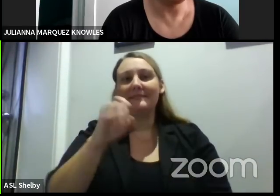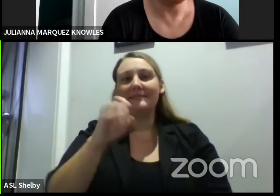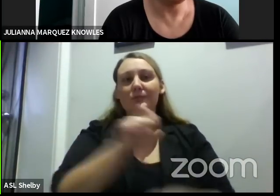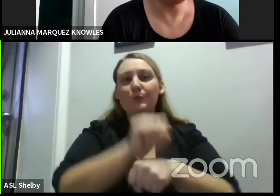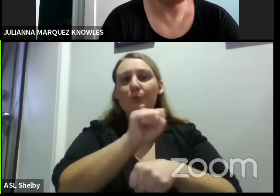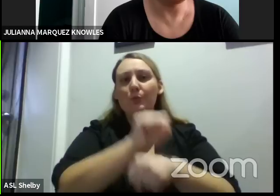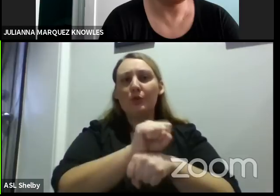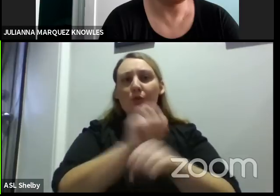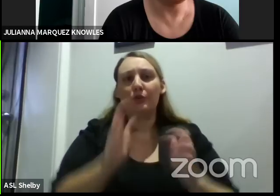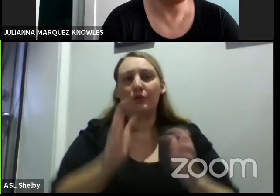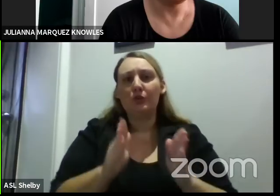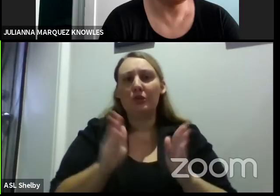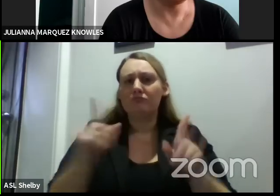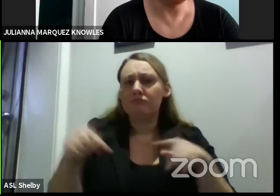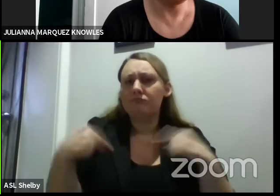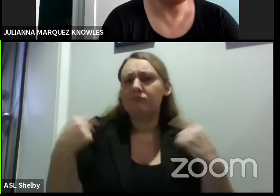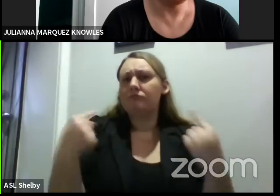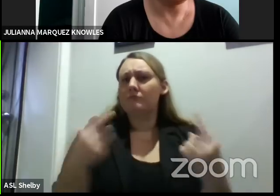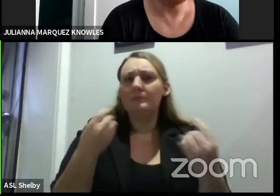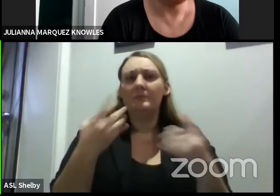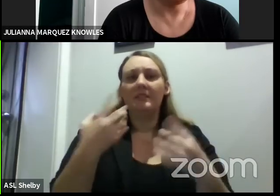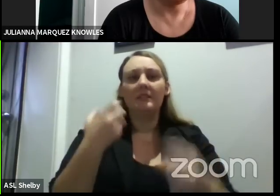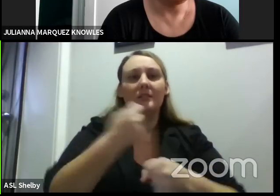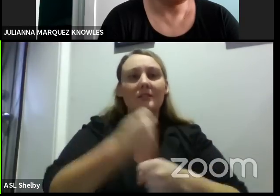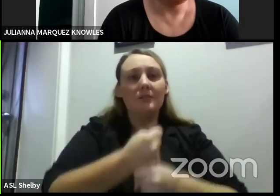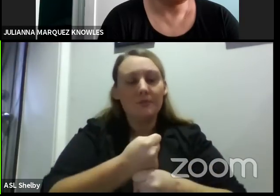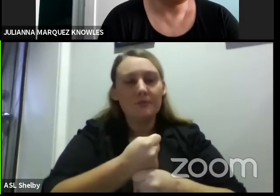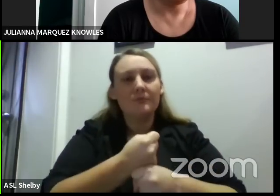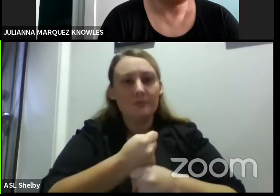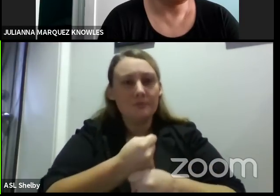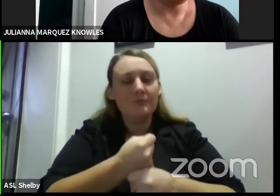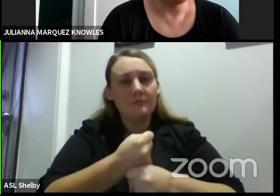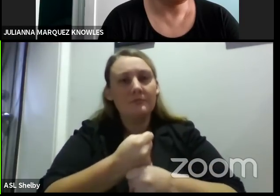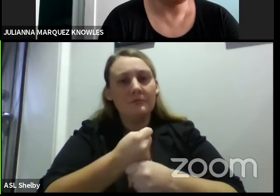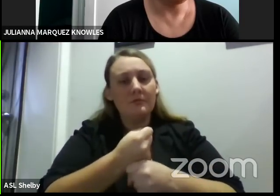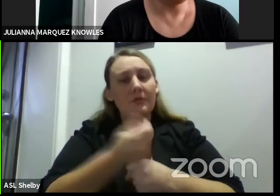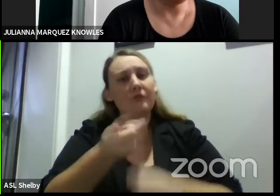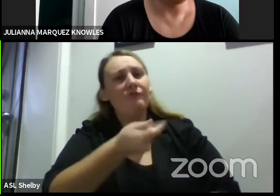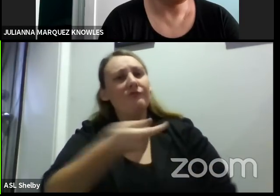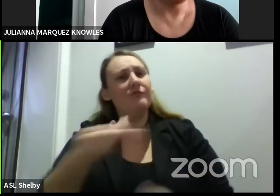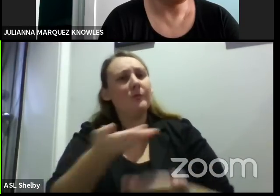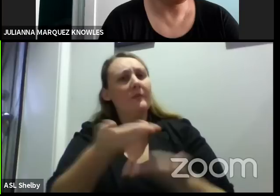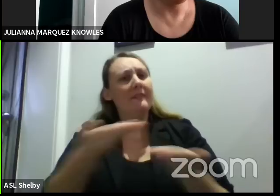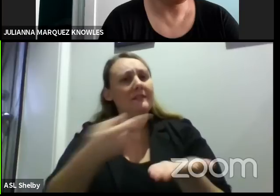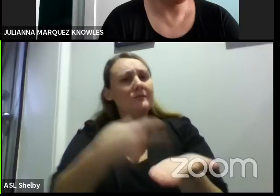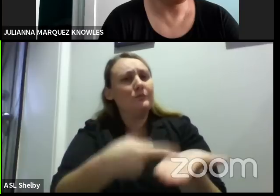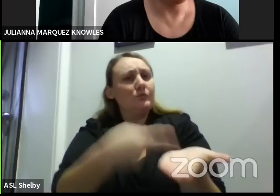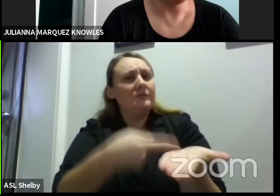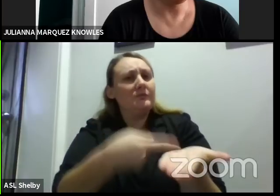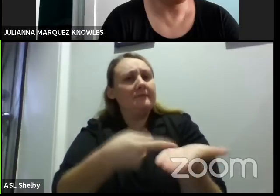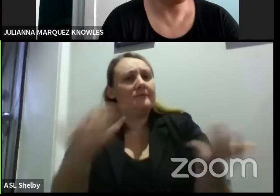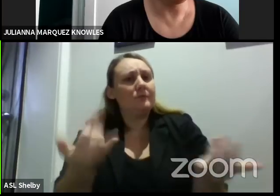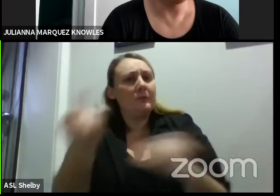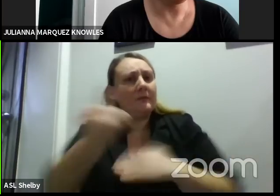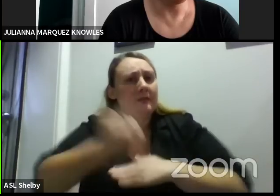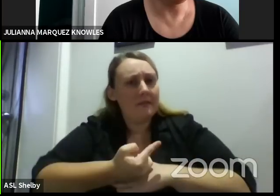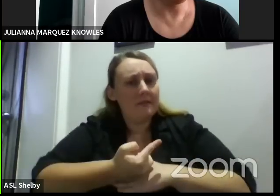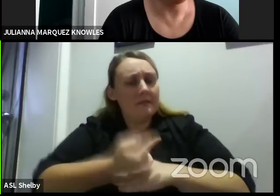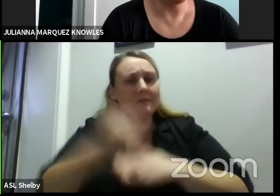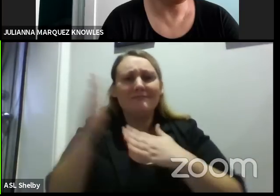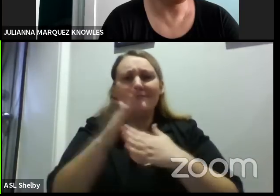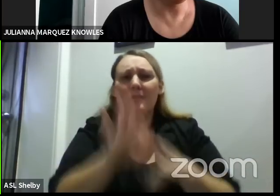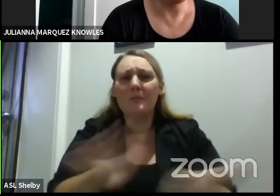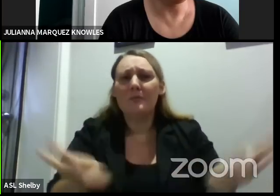years as a matter of fact. I have several things to say today, but the most important of which is that I have been very affected by